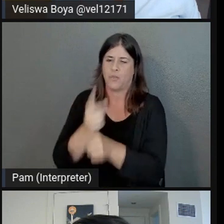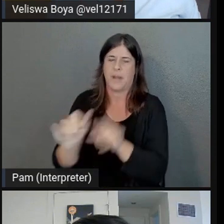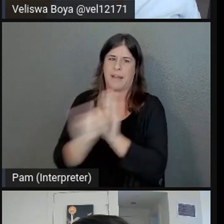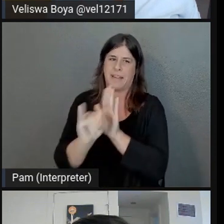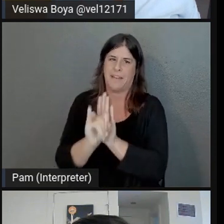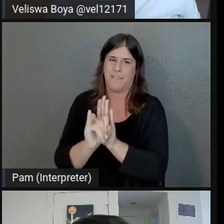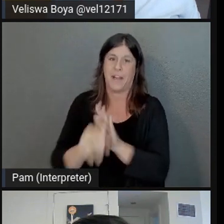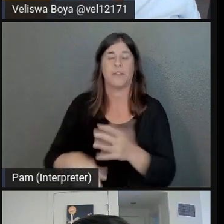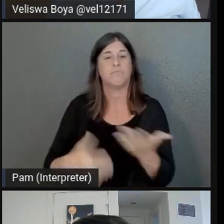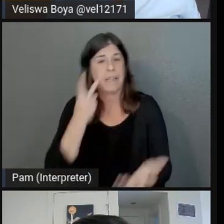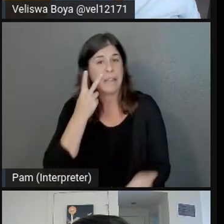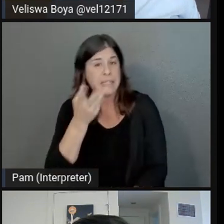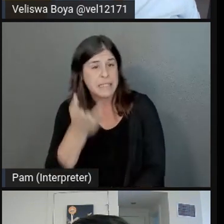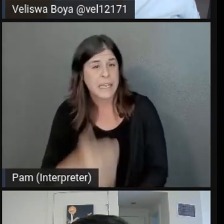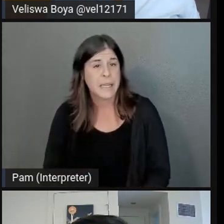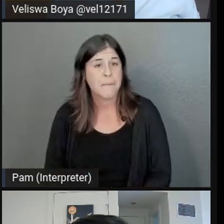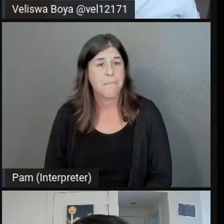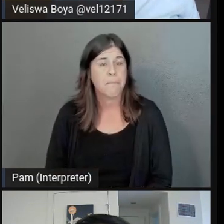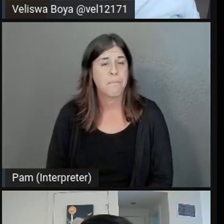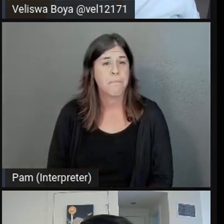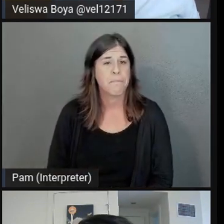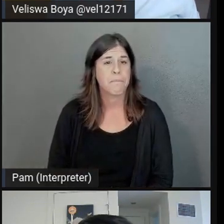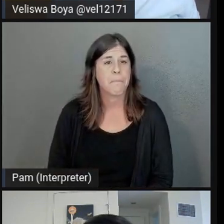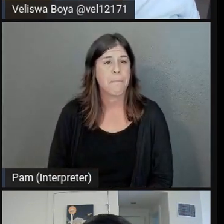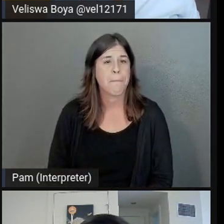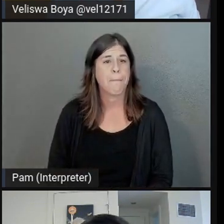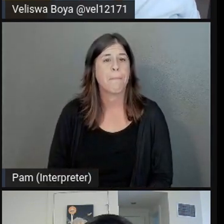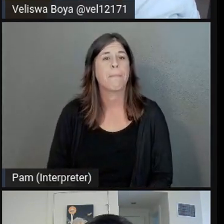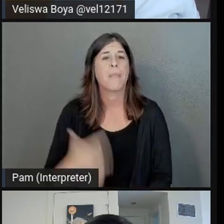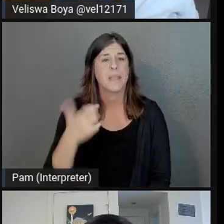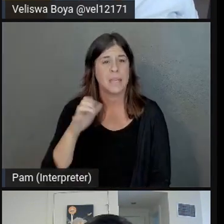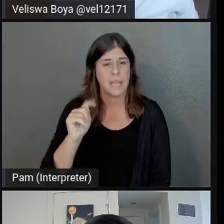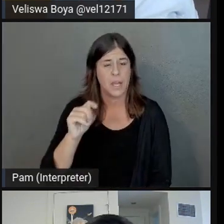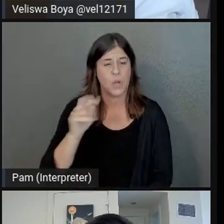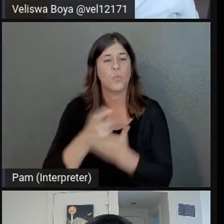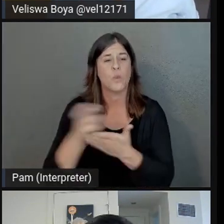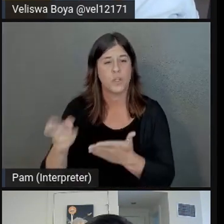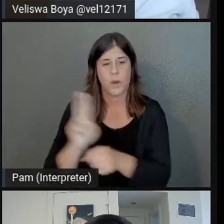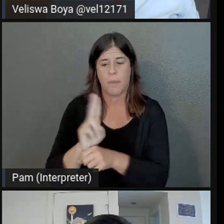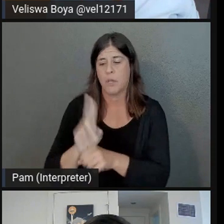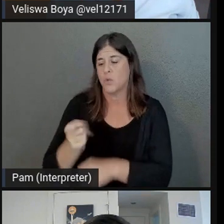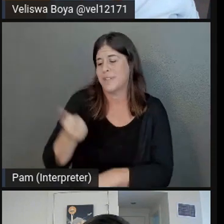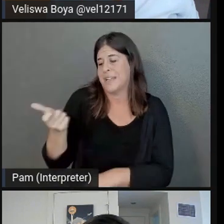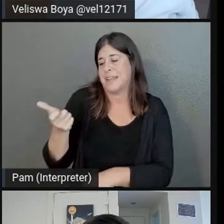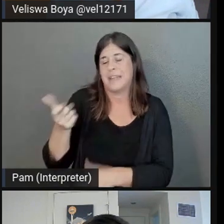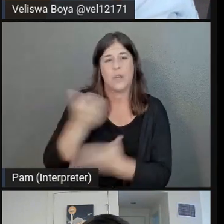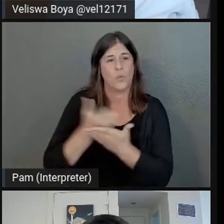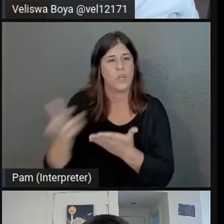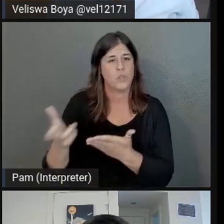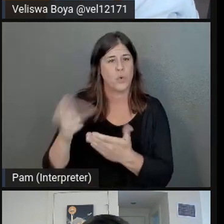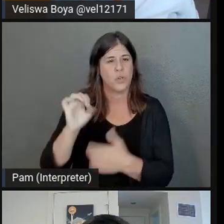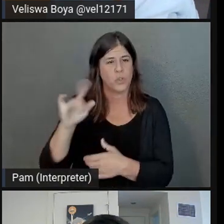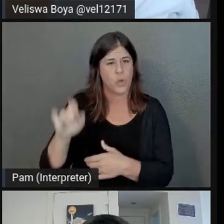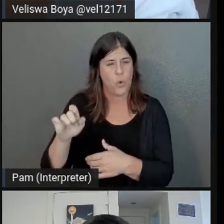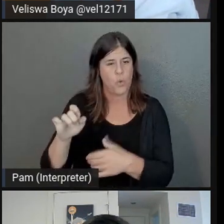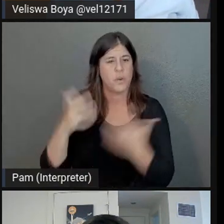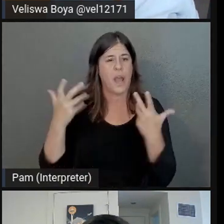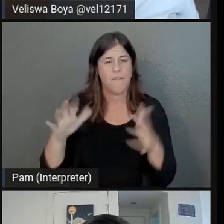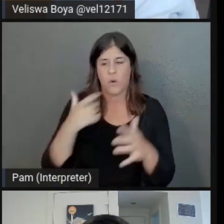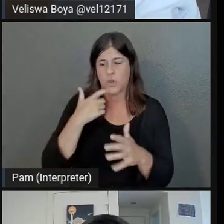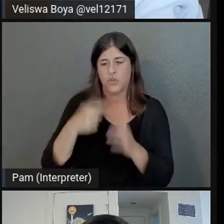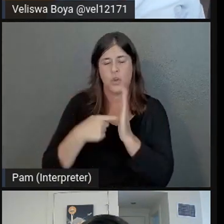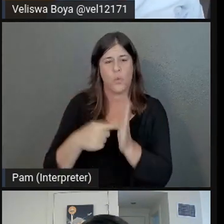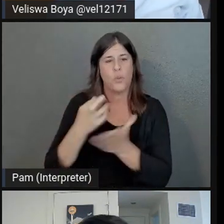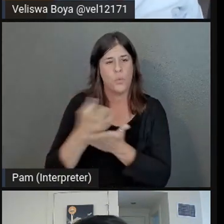let's see. Oh, this is a get resource call. I'm going to use the delete resources call. I read the state of the resource.